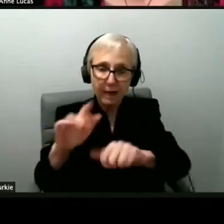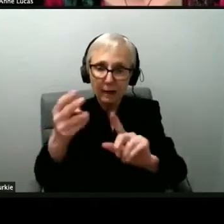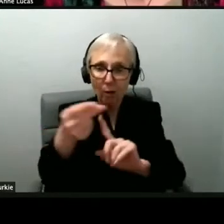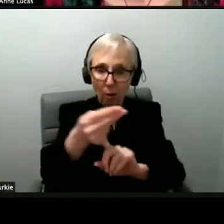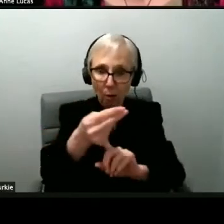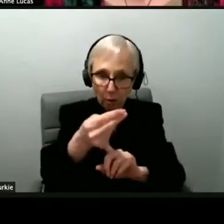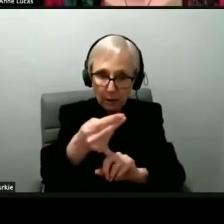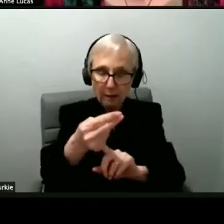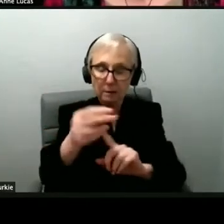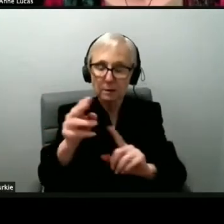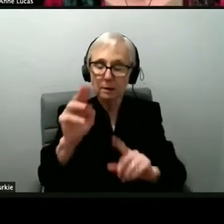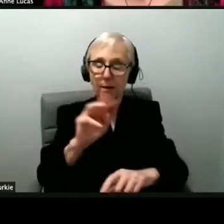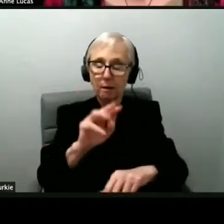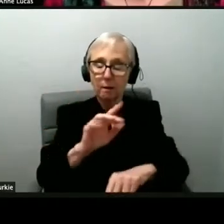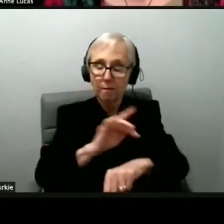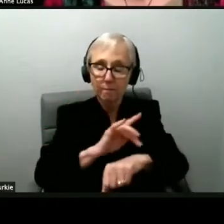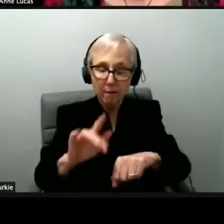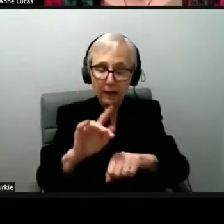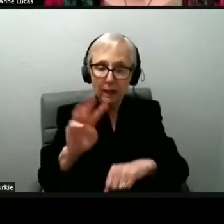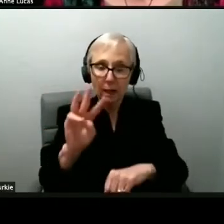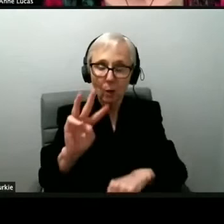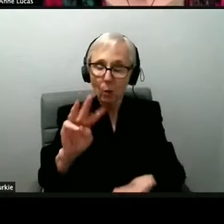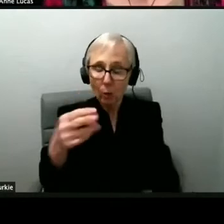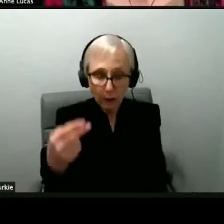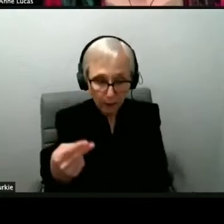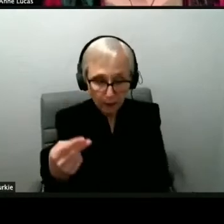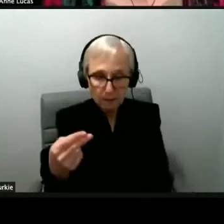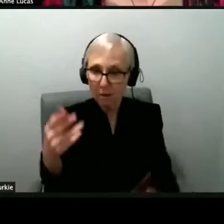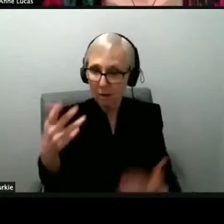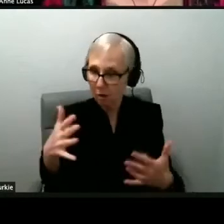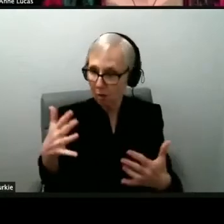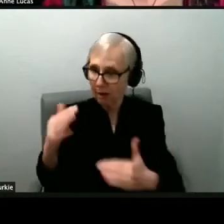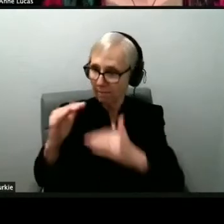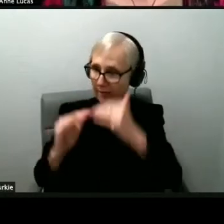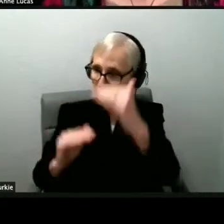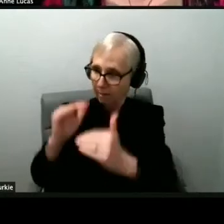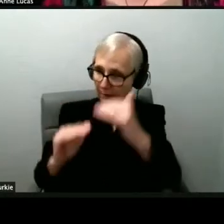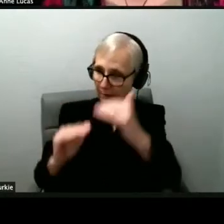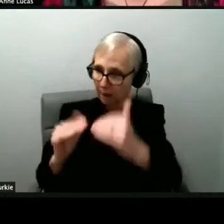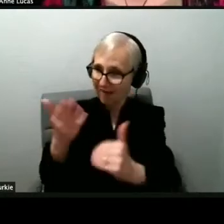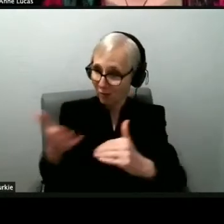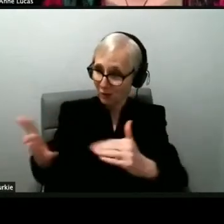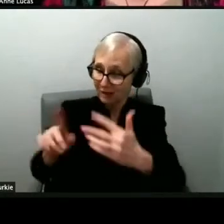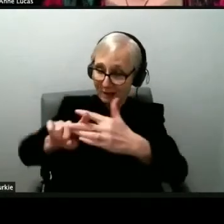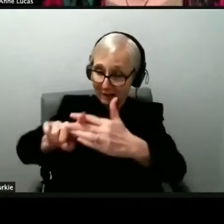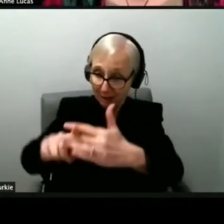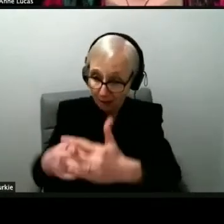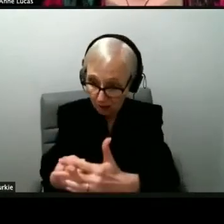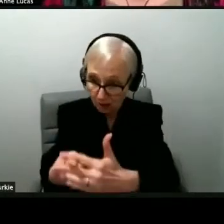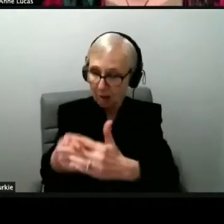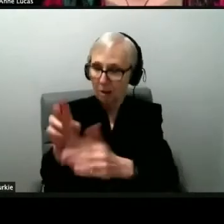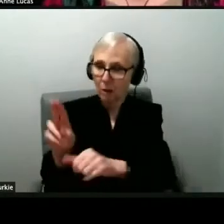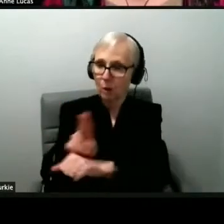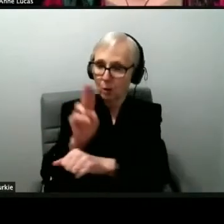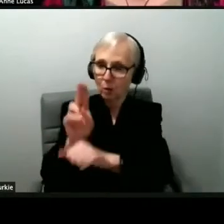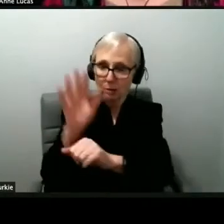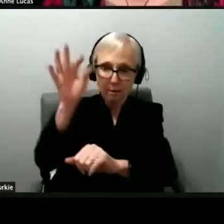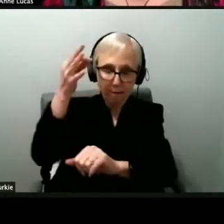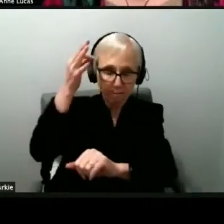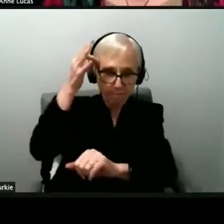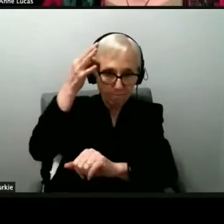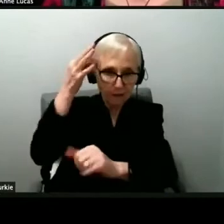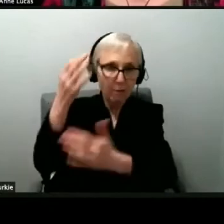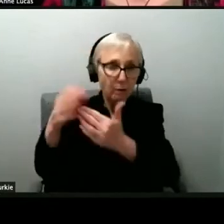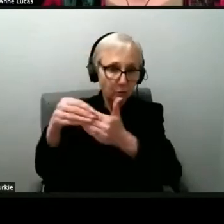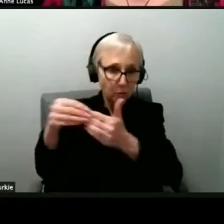vacant warehouses. These are the things that are already in place. We have to build on those things that are in place and make sure that we are using these federal dollars that we have